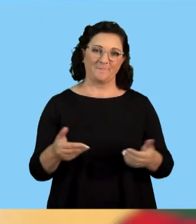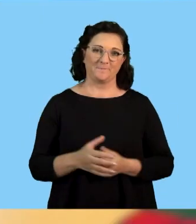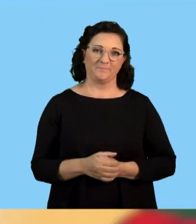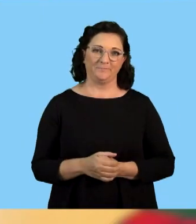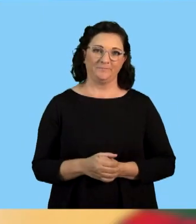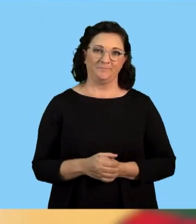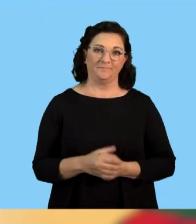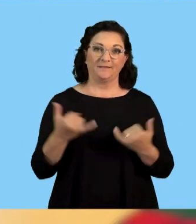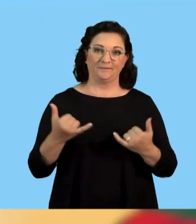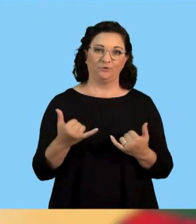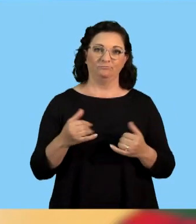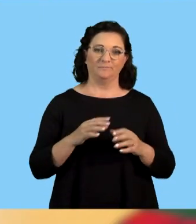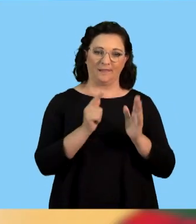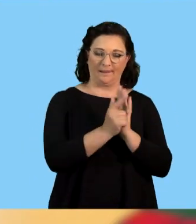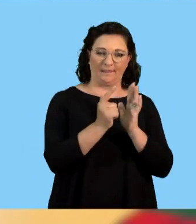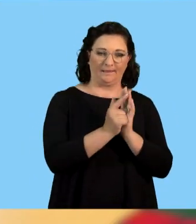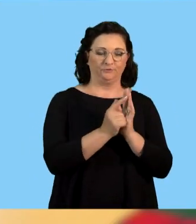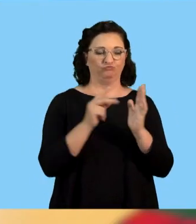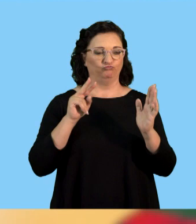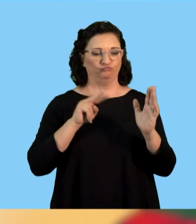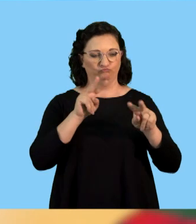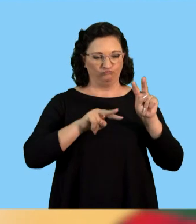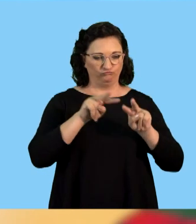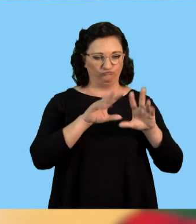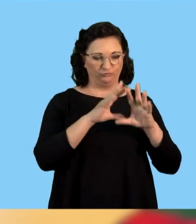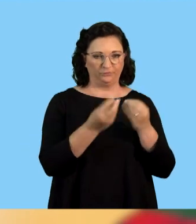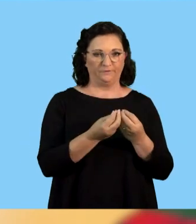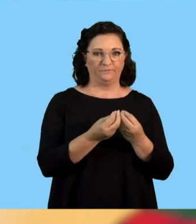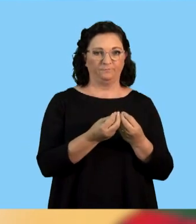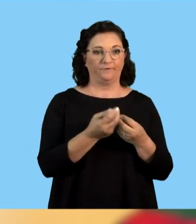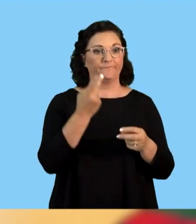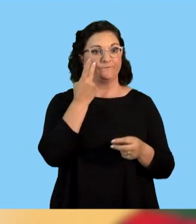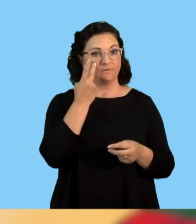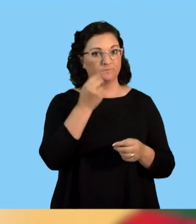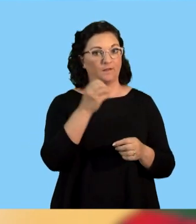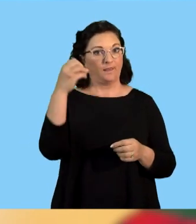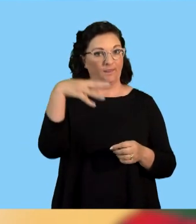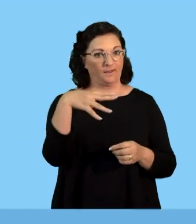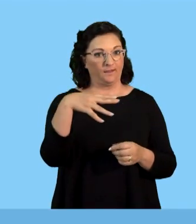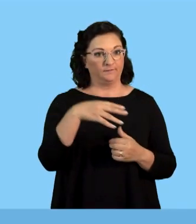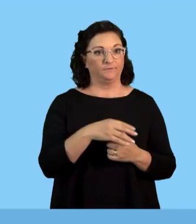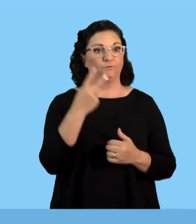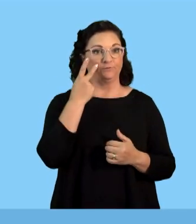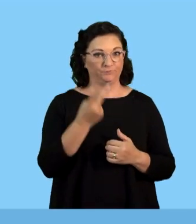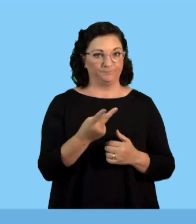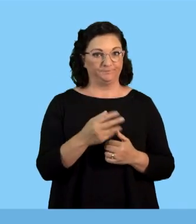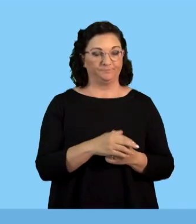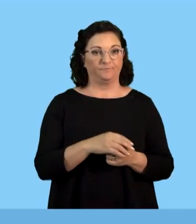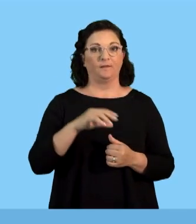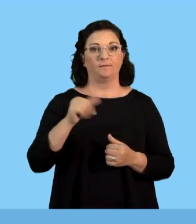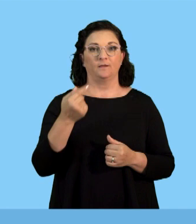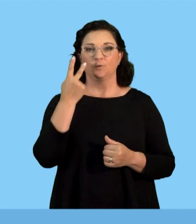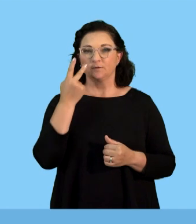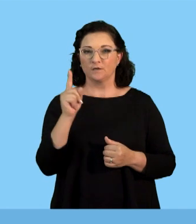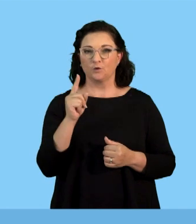Welcome back, learners. So now to recap our lesson. Remember our main idea, we looked at the visible light, and then after having looked at the visible light,